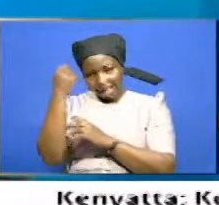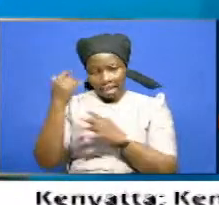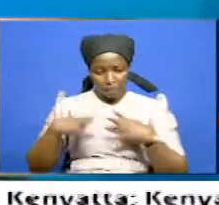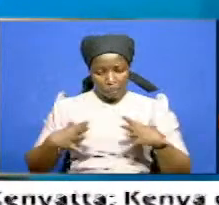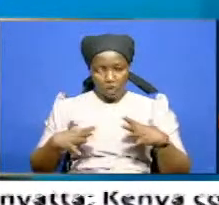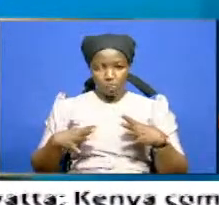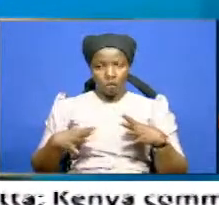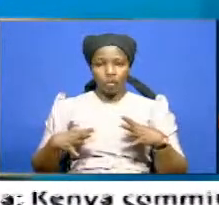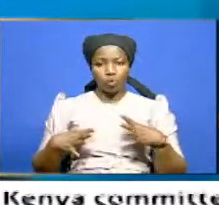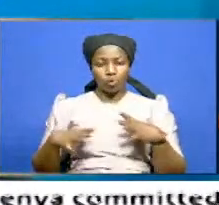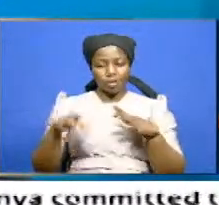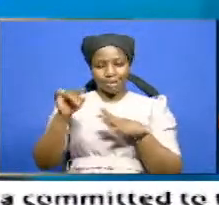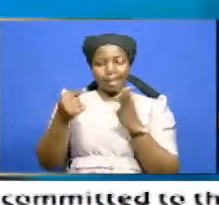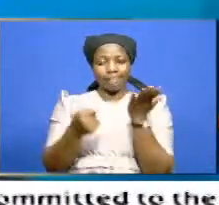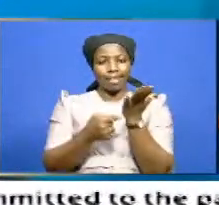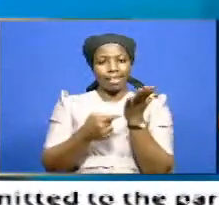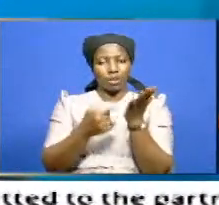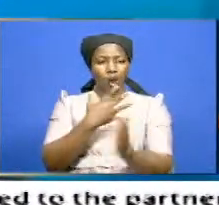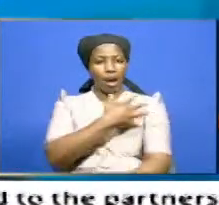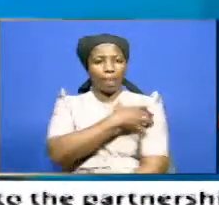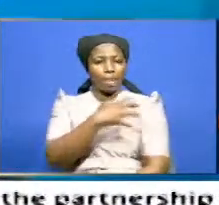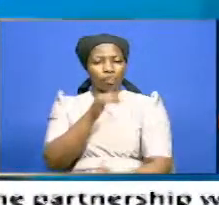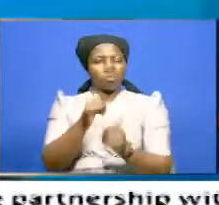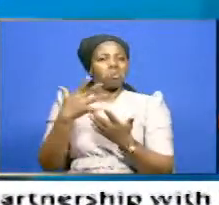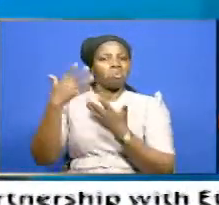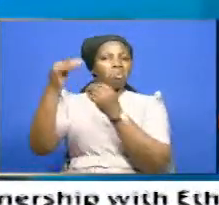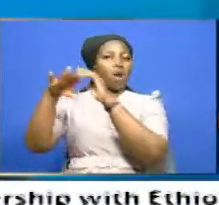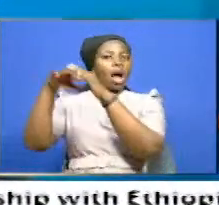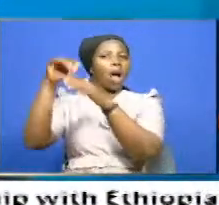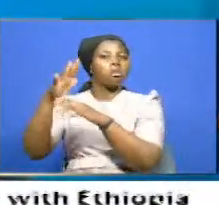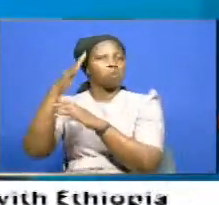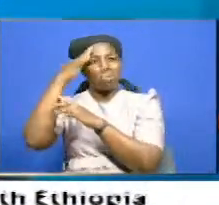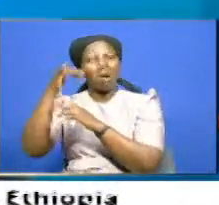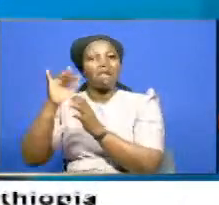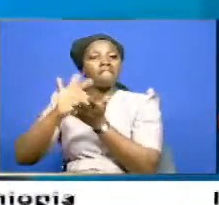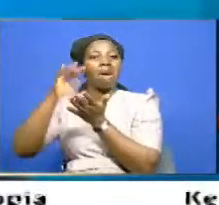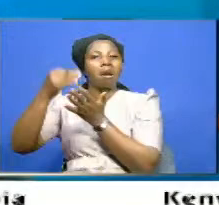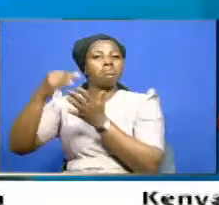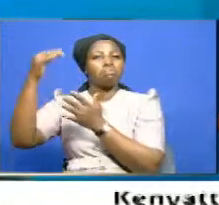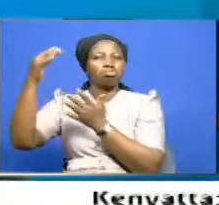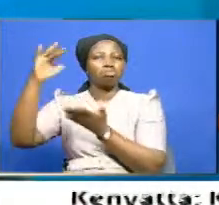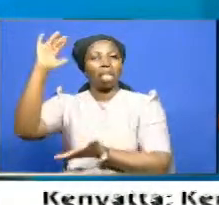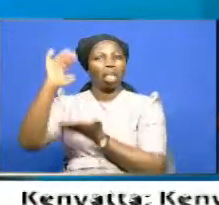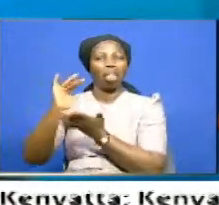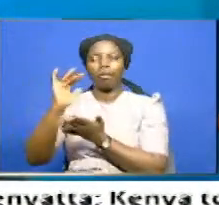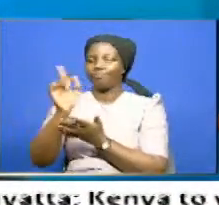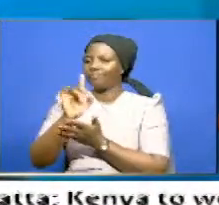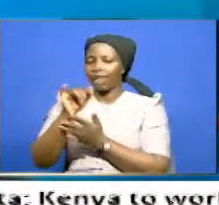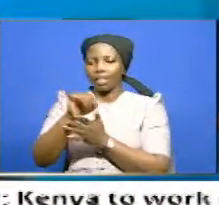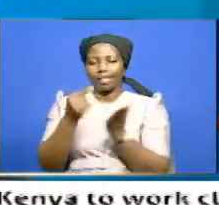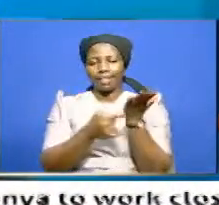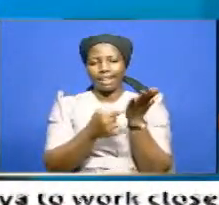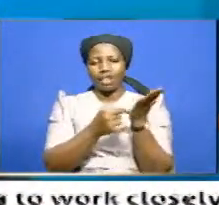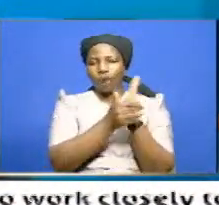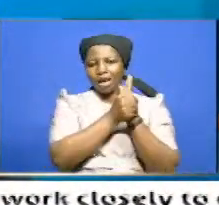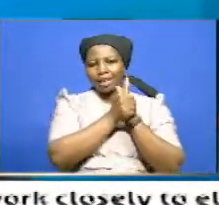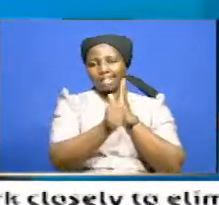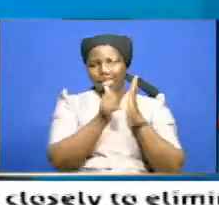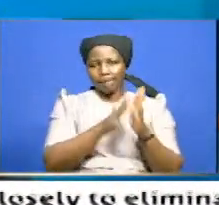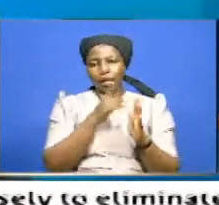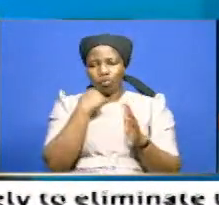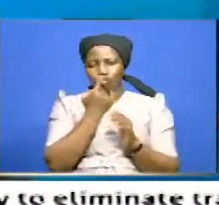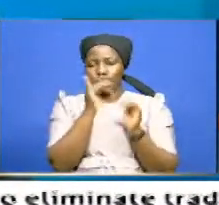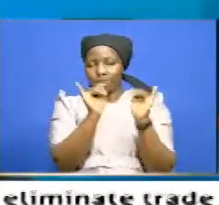this is technical capacity that will not go out just because the funding is coming short. This is technical expertise that remains in country to